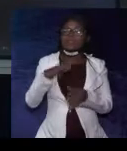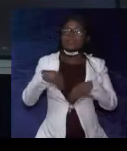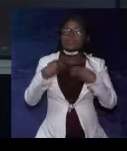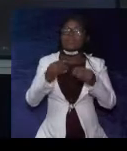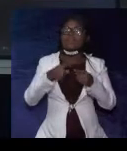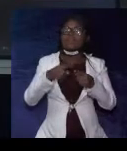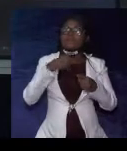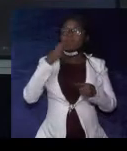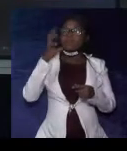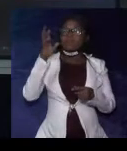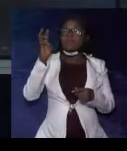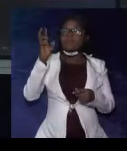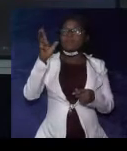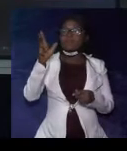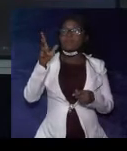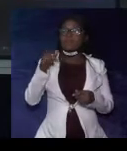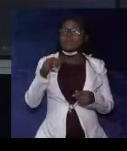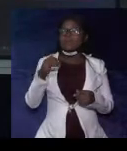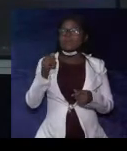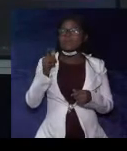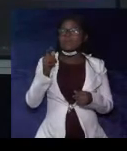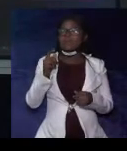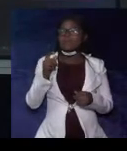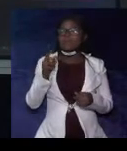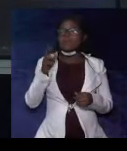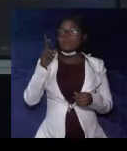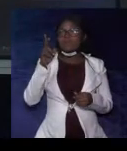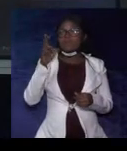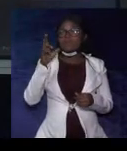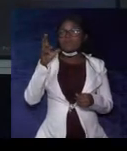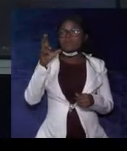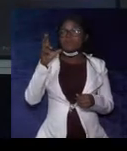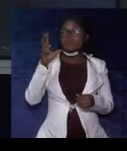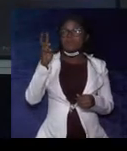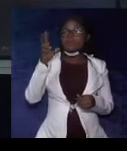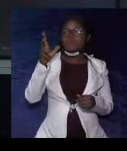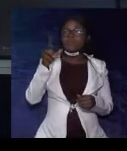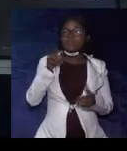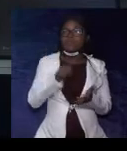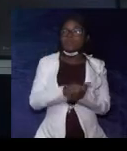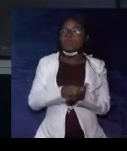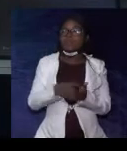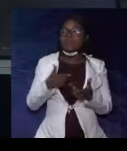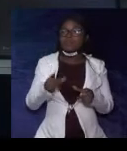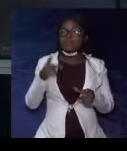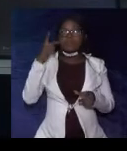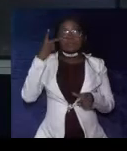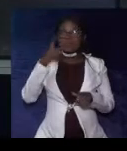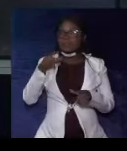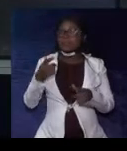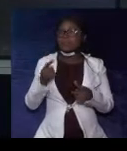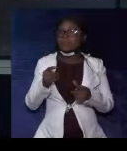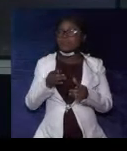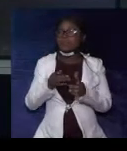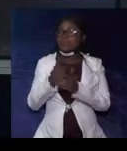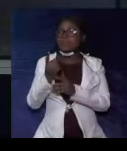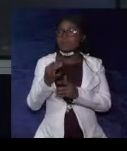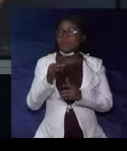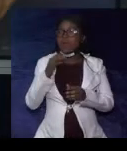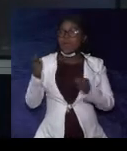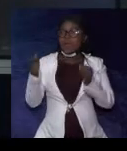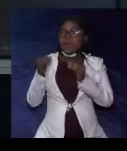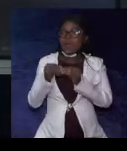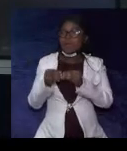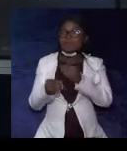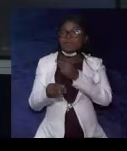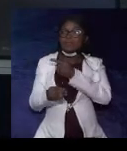Okay, so 40,000 plus 13,000 gives me 63,000. Let's see if I apply that here, if it's going to work out the same way. So I